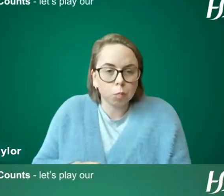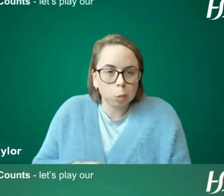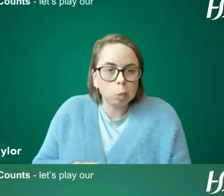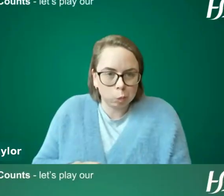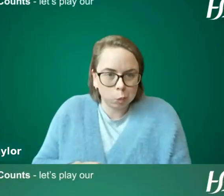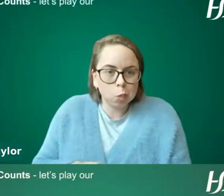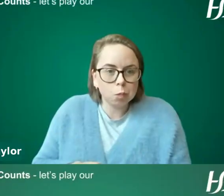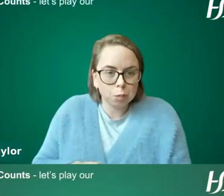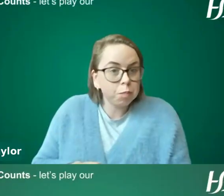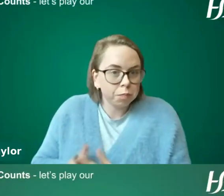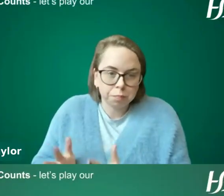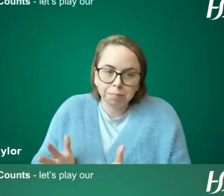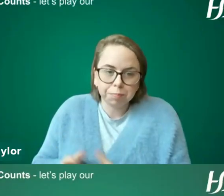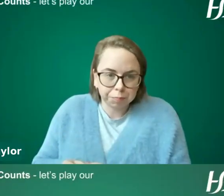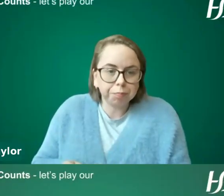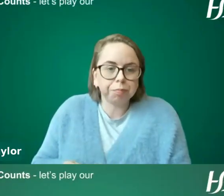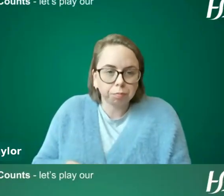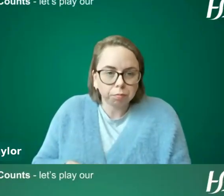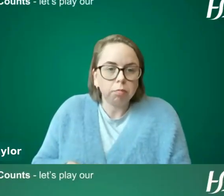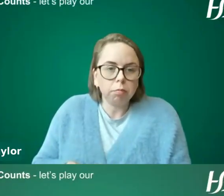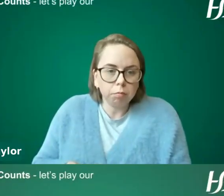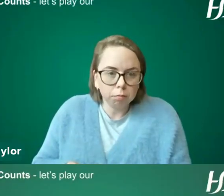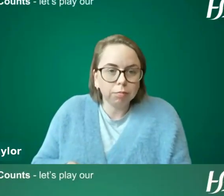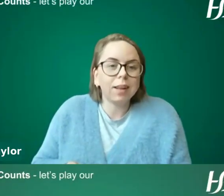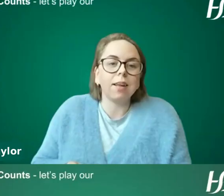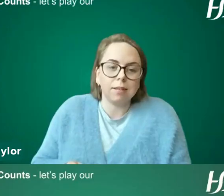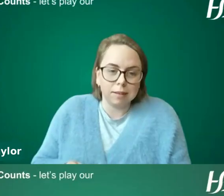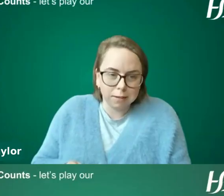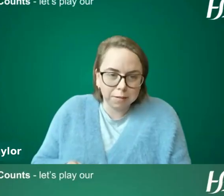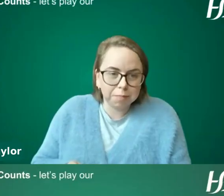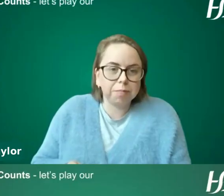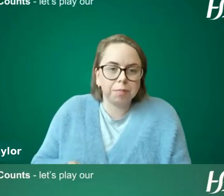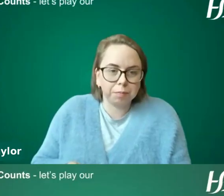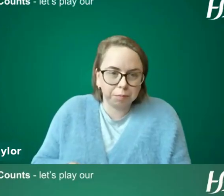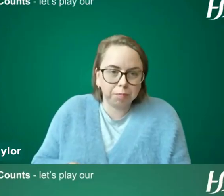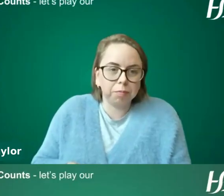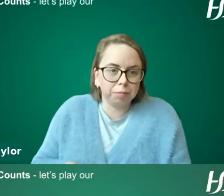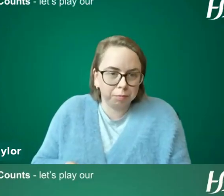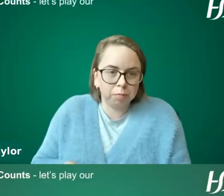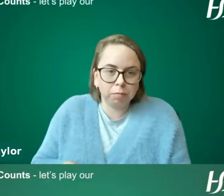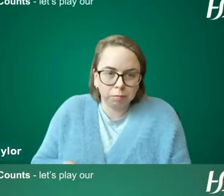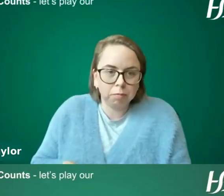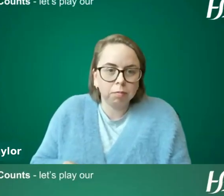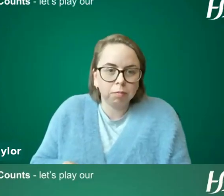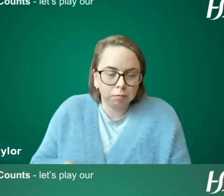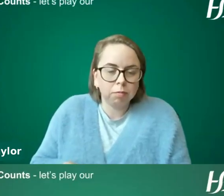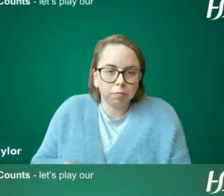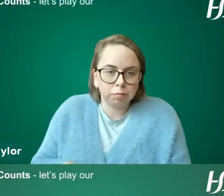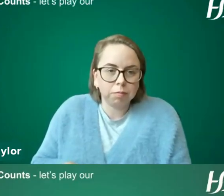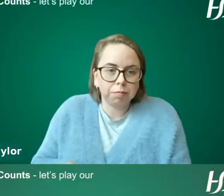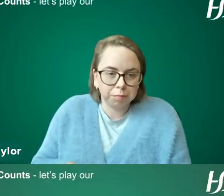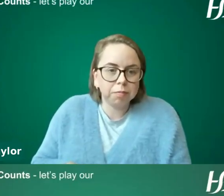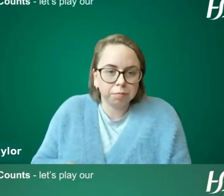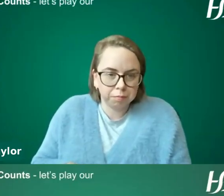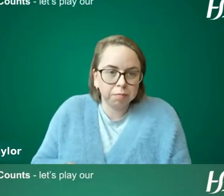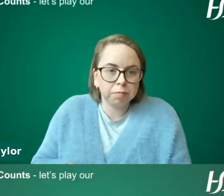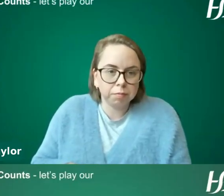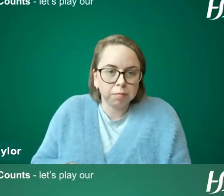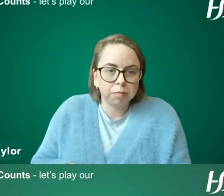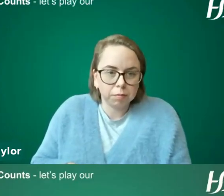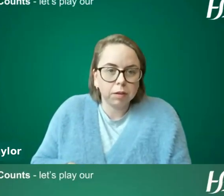that, it makes it harder for colleagues in education to create that active travel